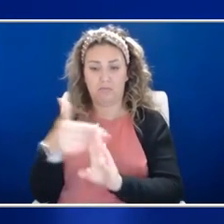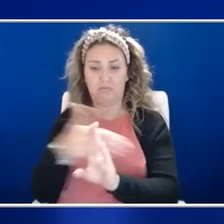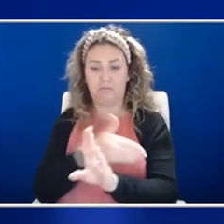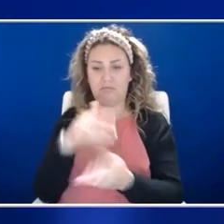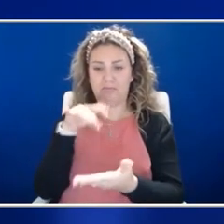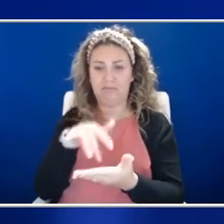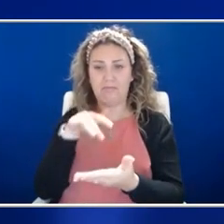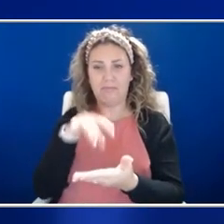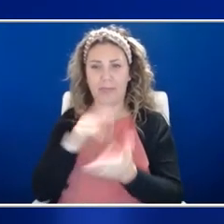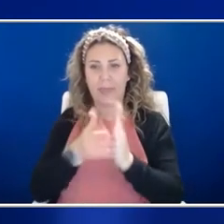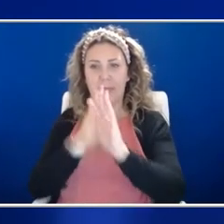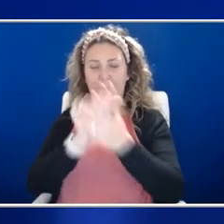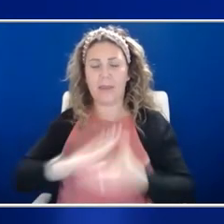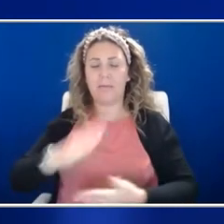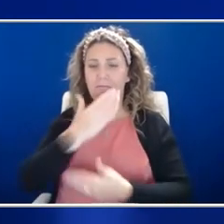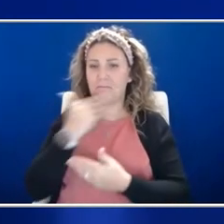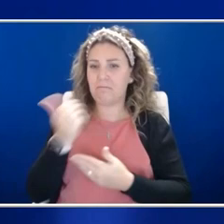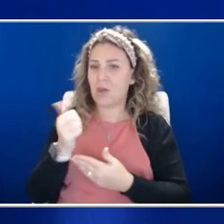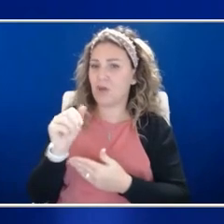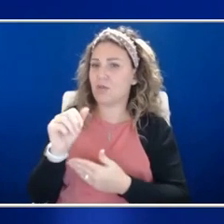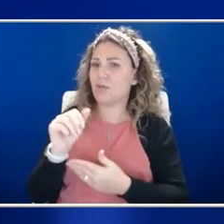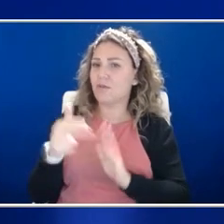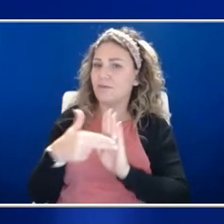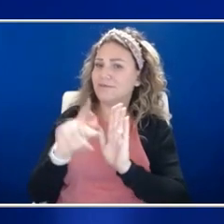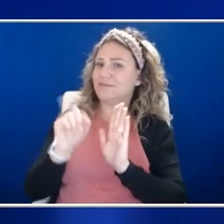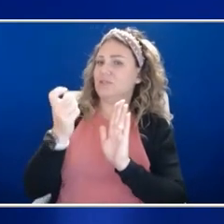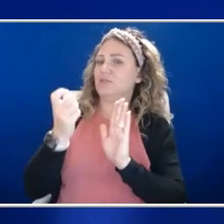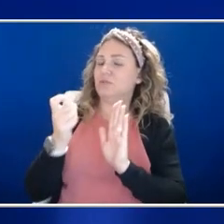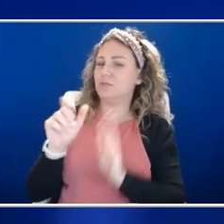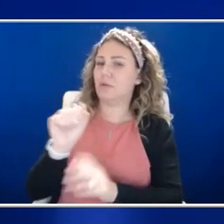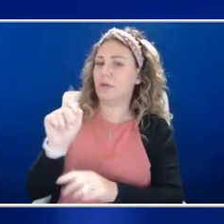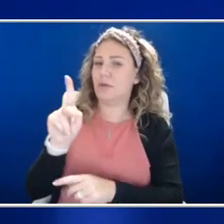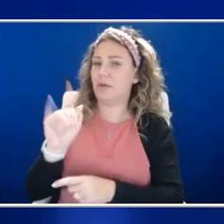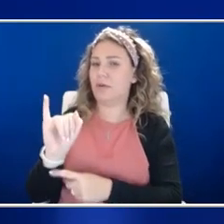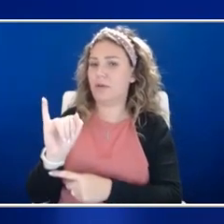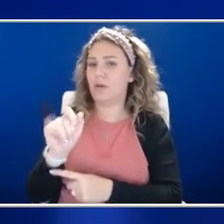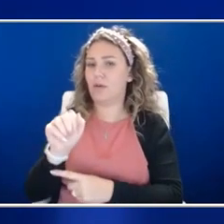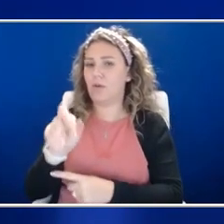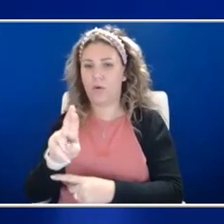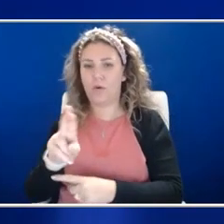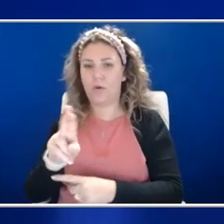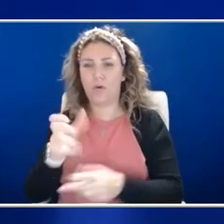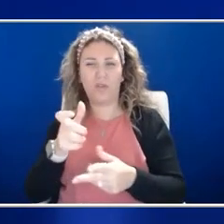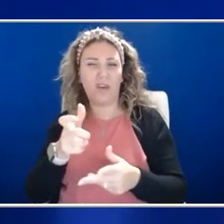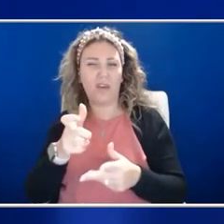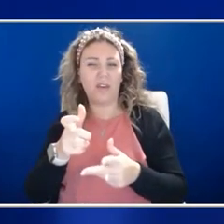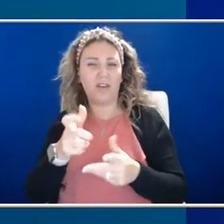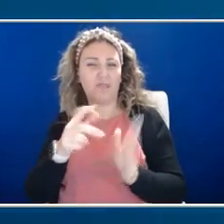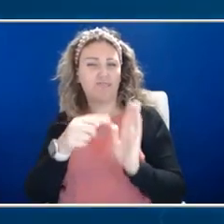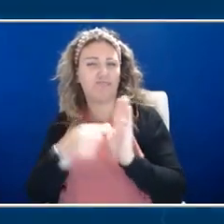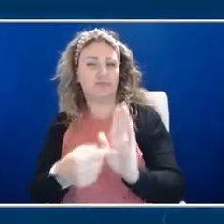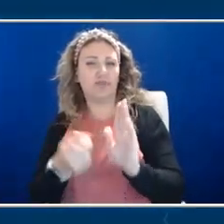at diagnosing AKI, or do the numbers reflect a rising tide? Walk us through that graph.